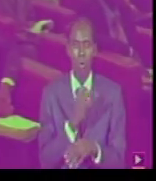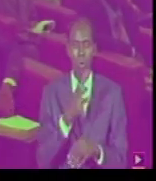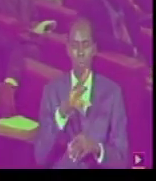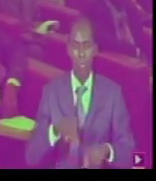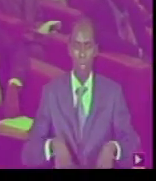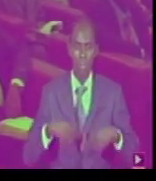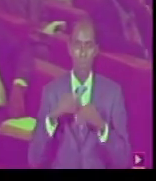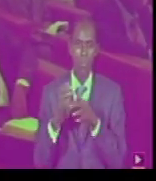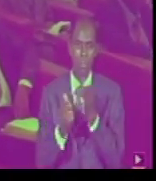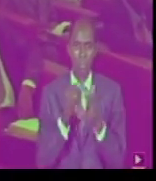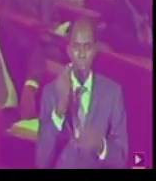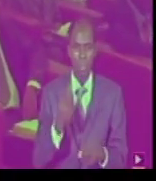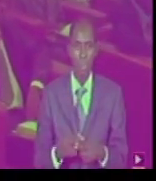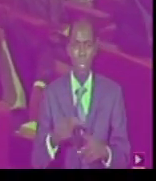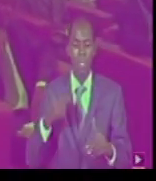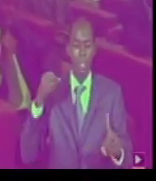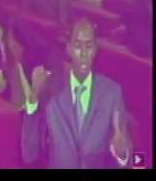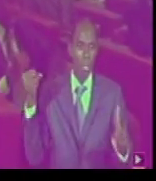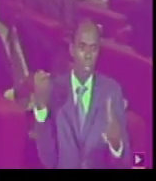Accidents will be far away from you.